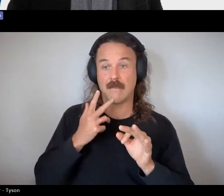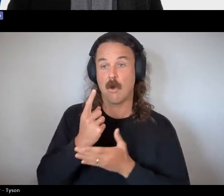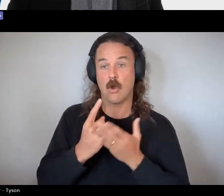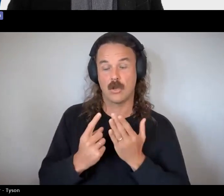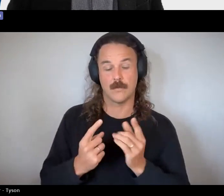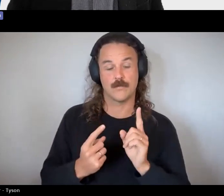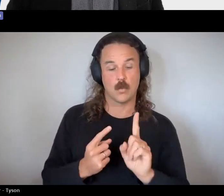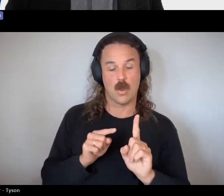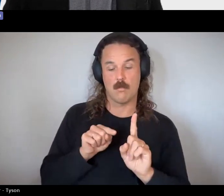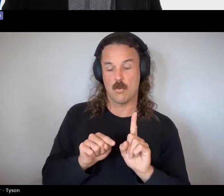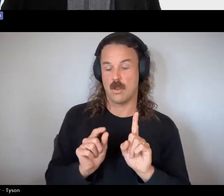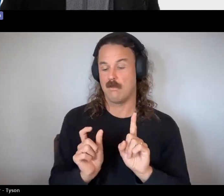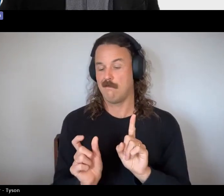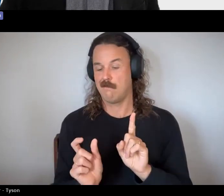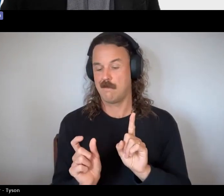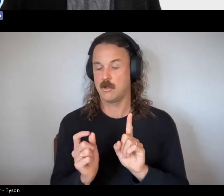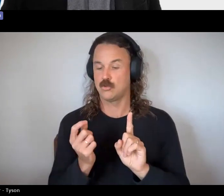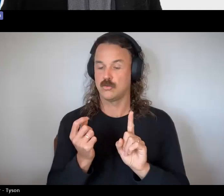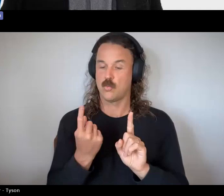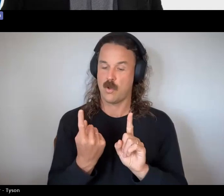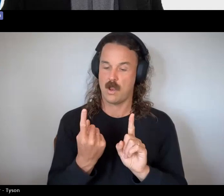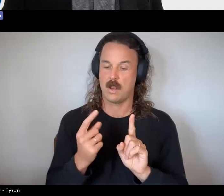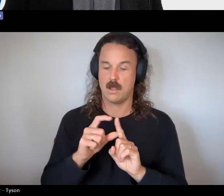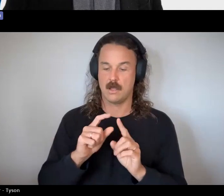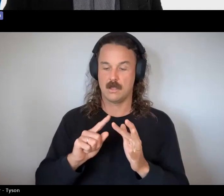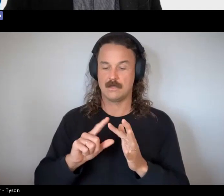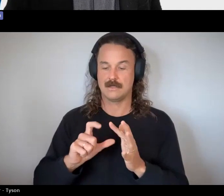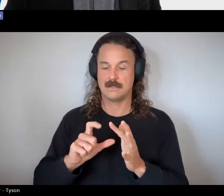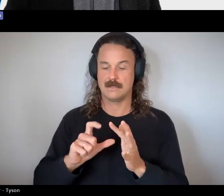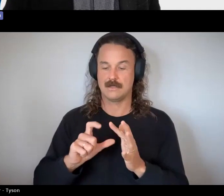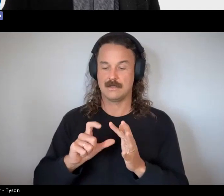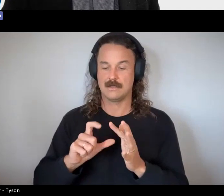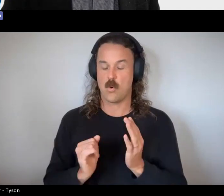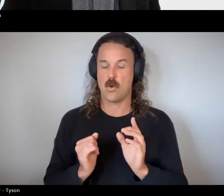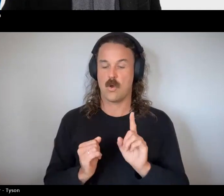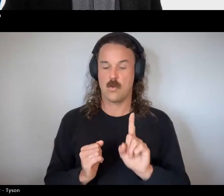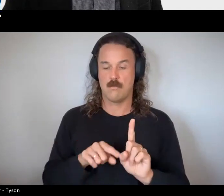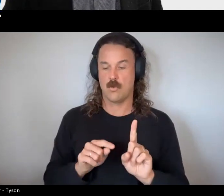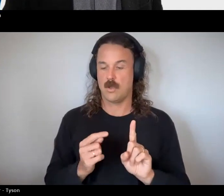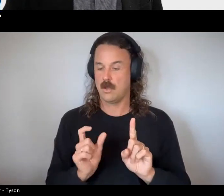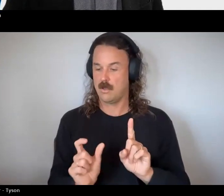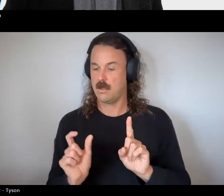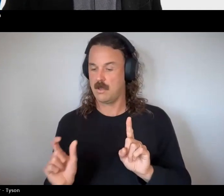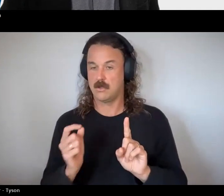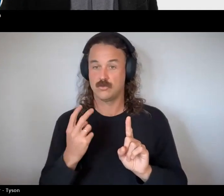say by default you have 3 decimals to be calculated.